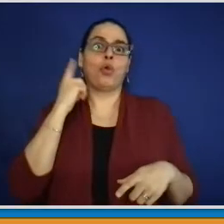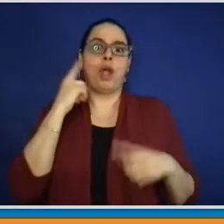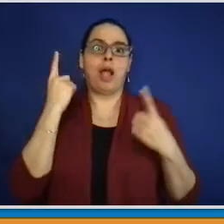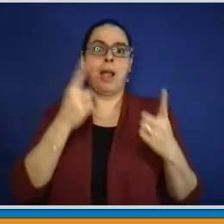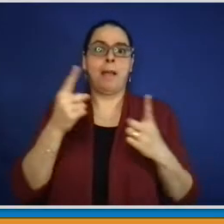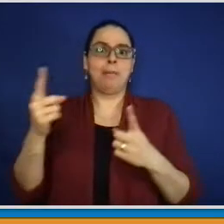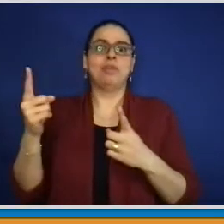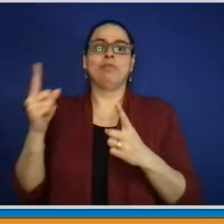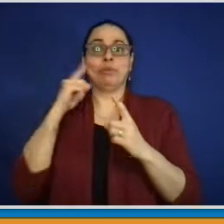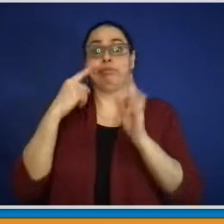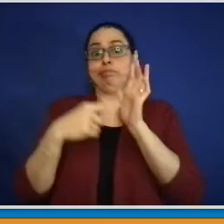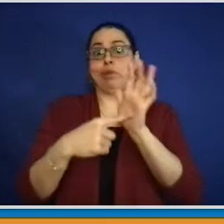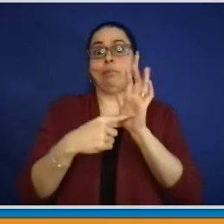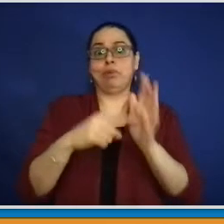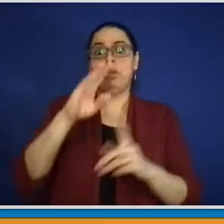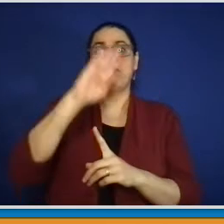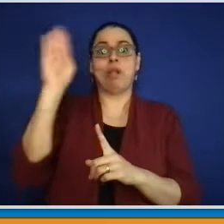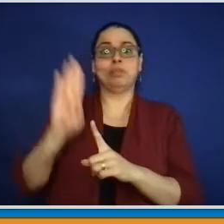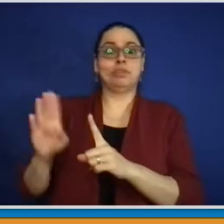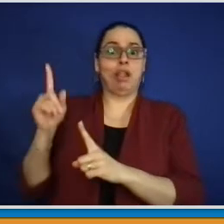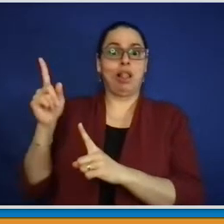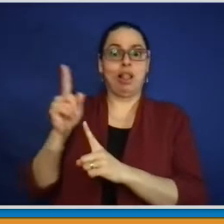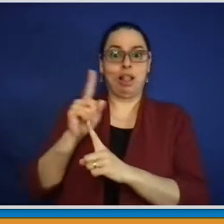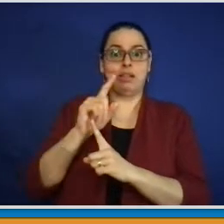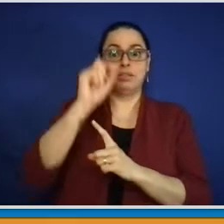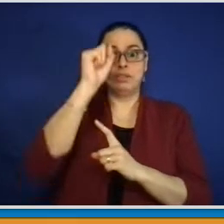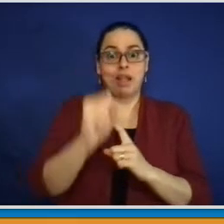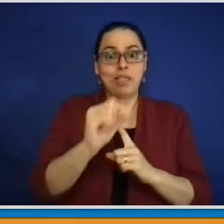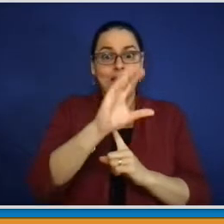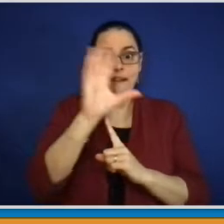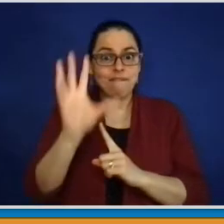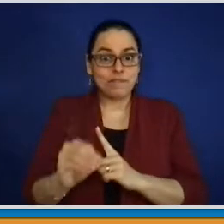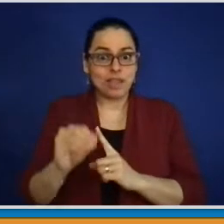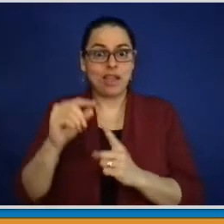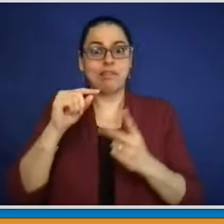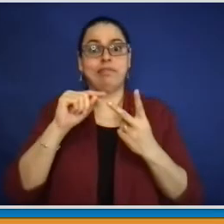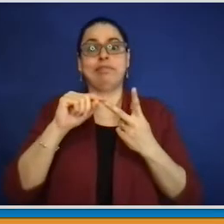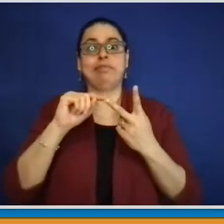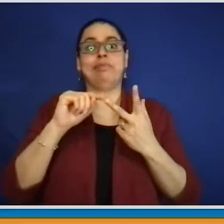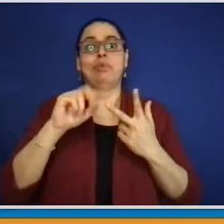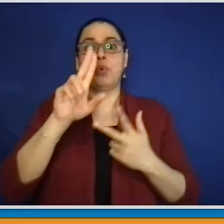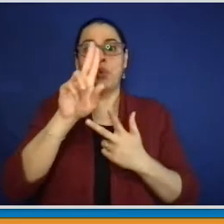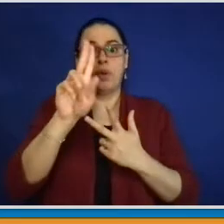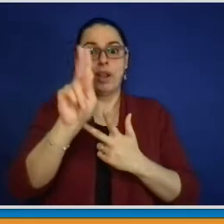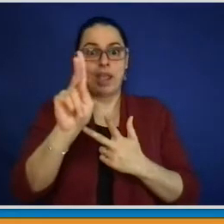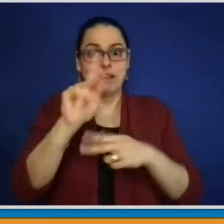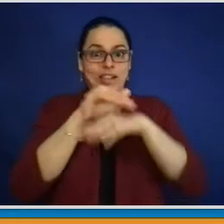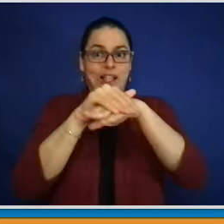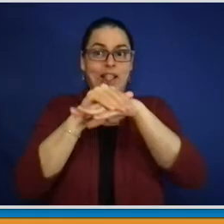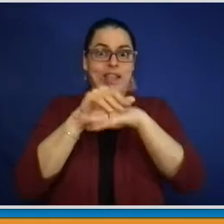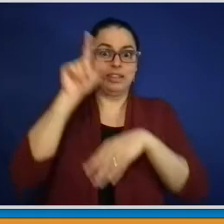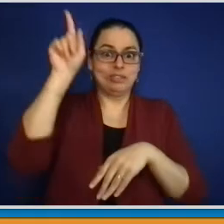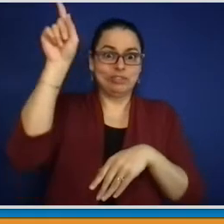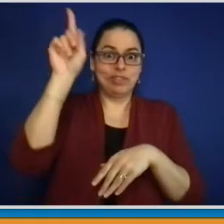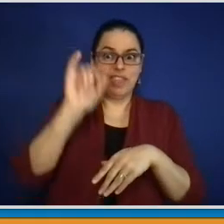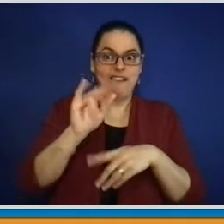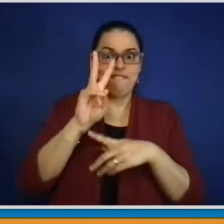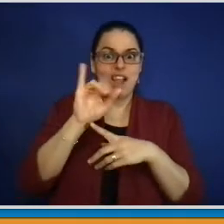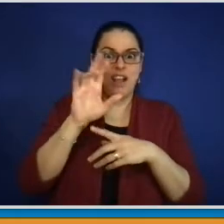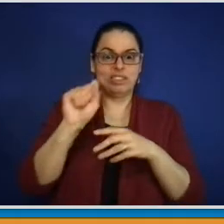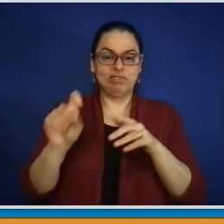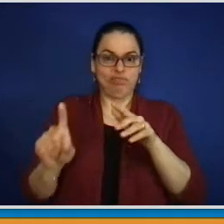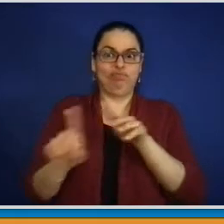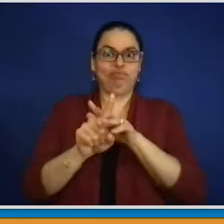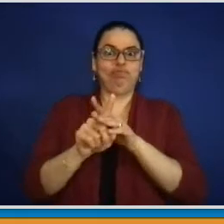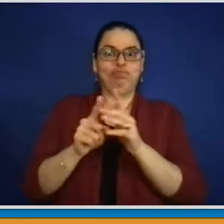variant. We have had a presence of the UK variant in the county over the last 3 weeks or so, and so we haven't seen that create a similar impact.